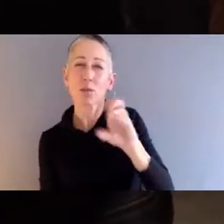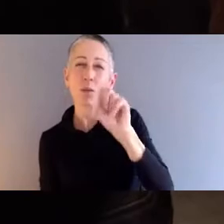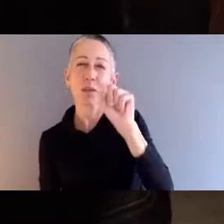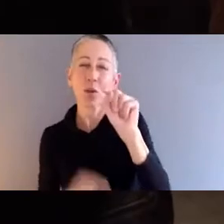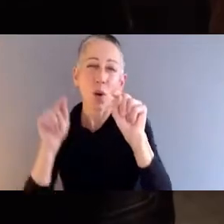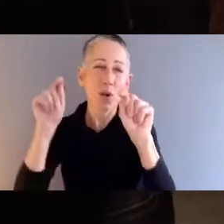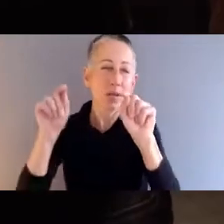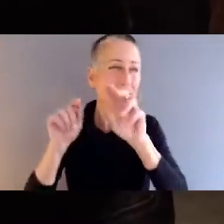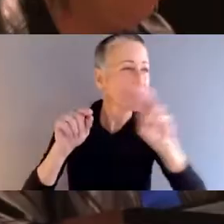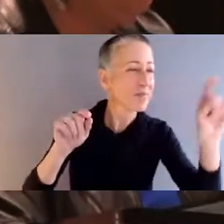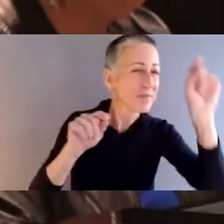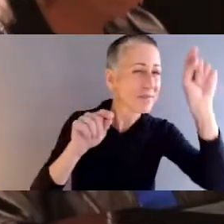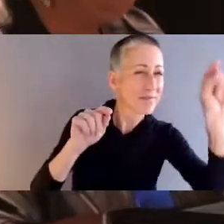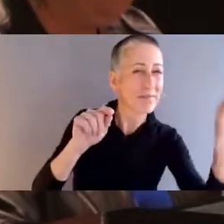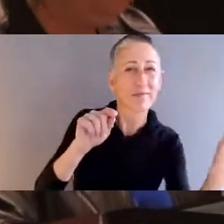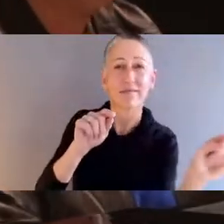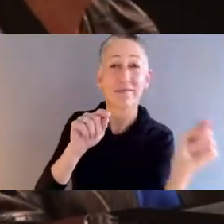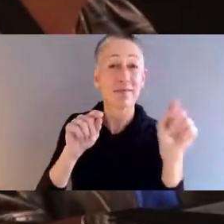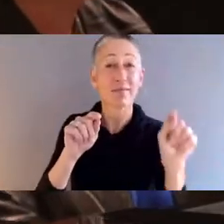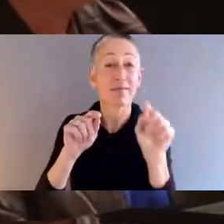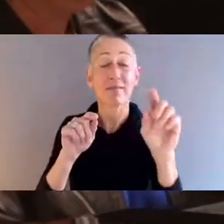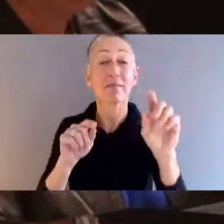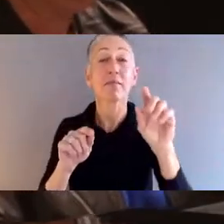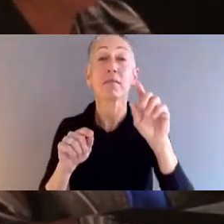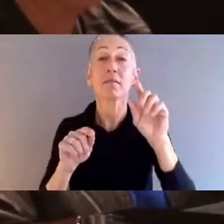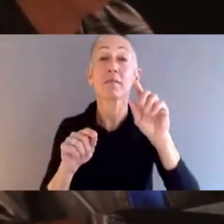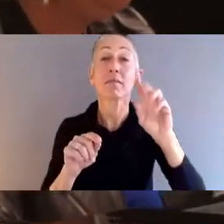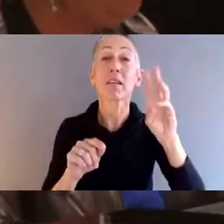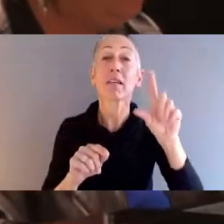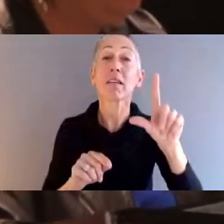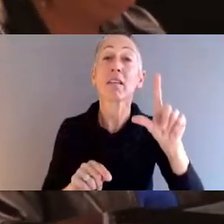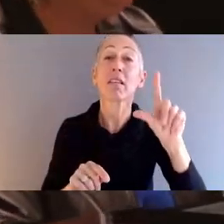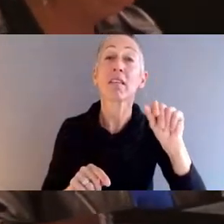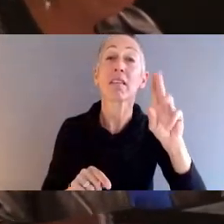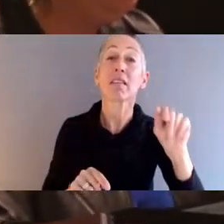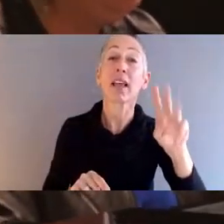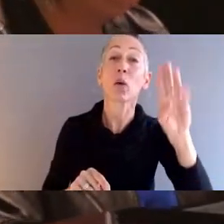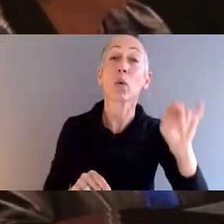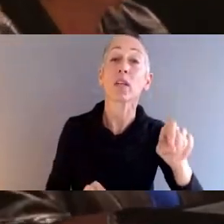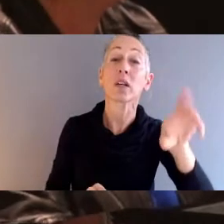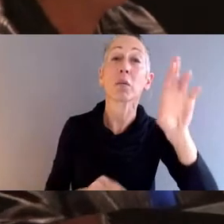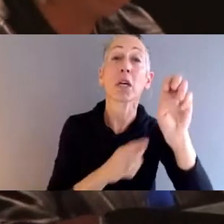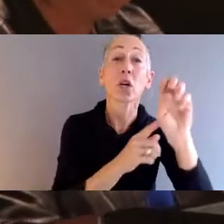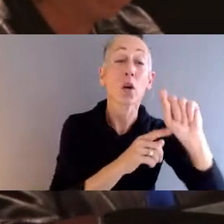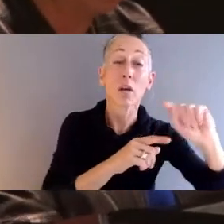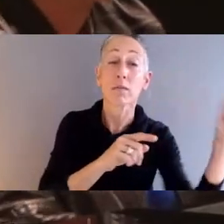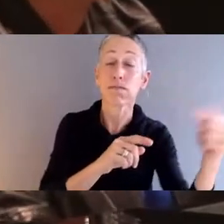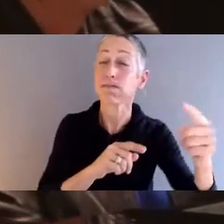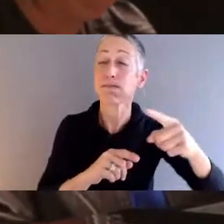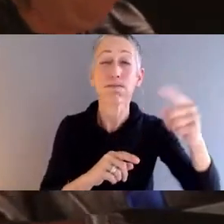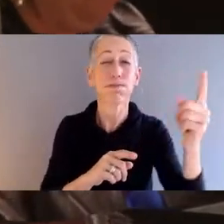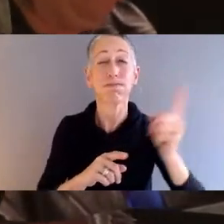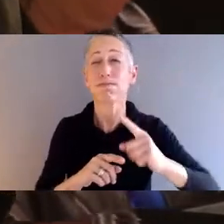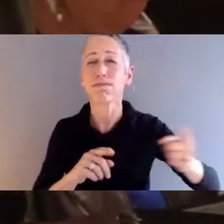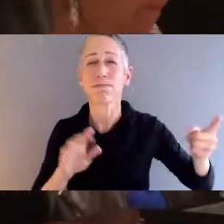Lake Windermere, hire a car, just keep on the road.